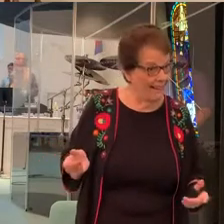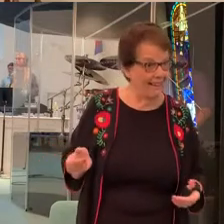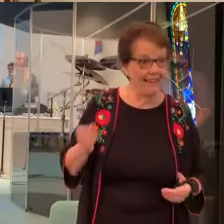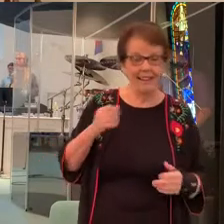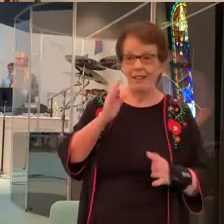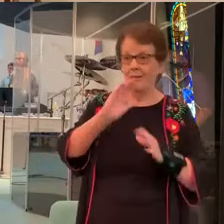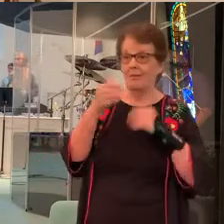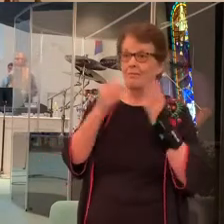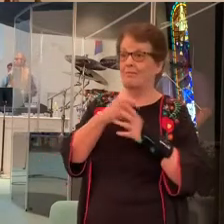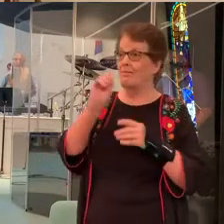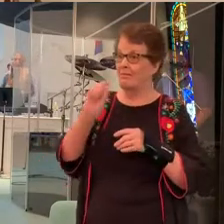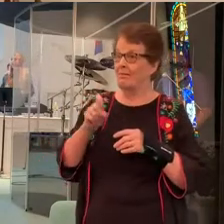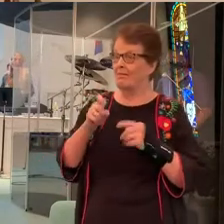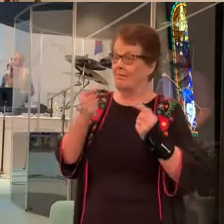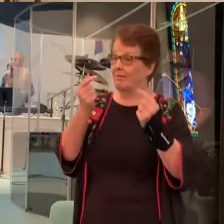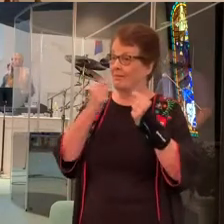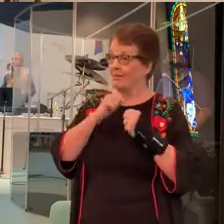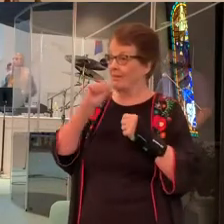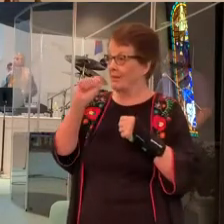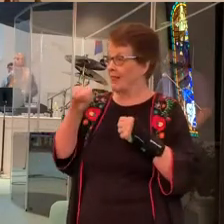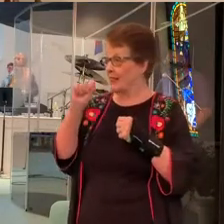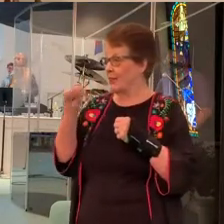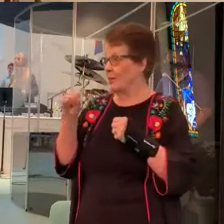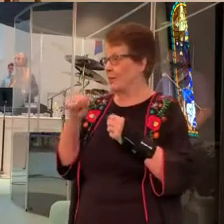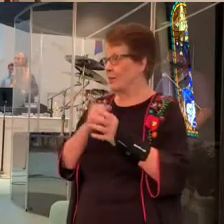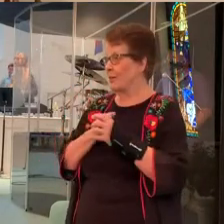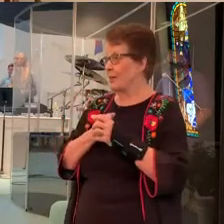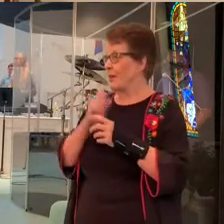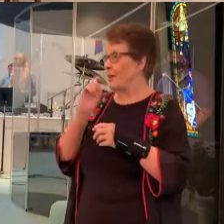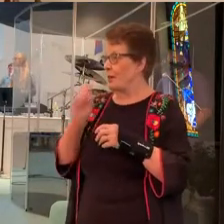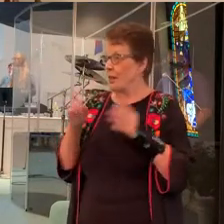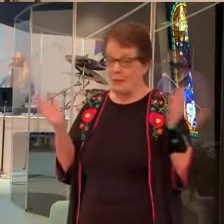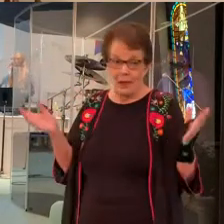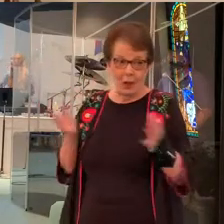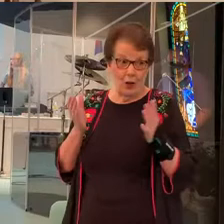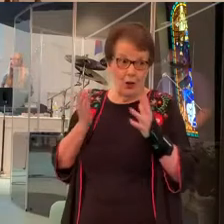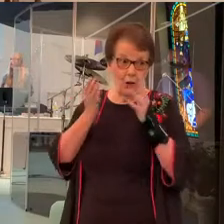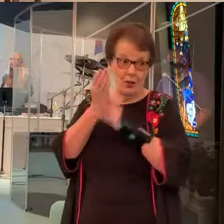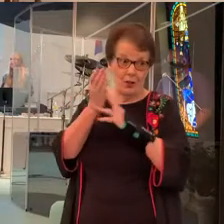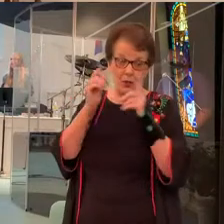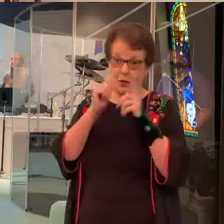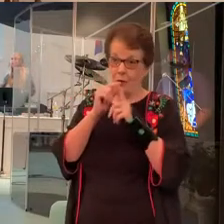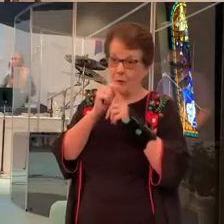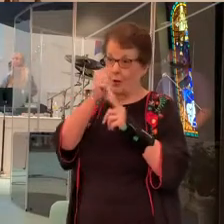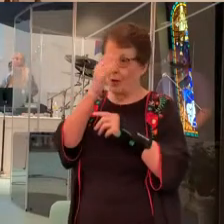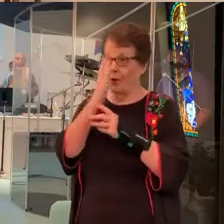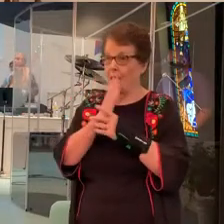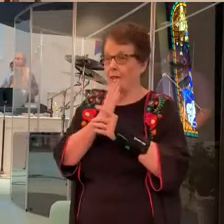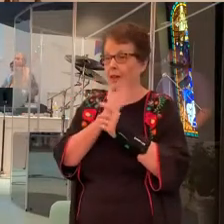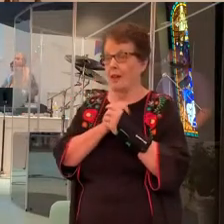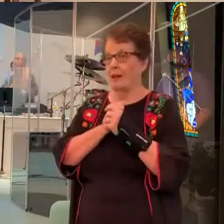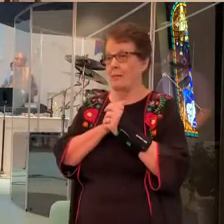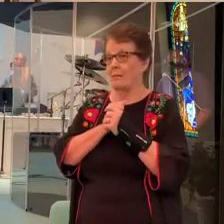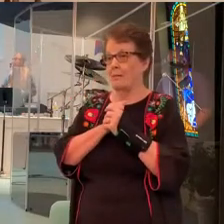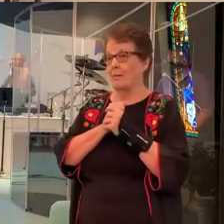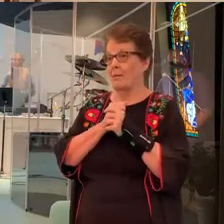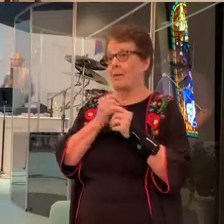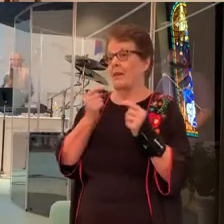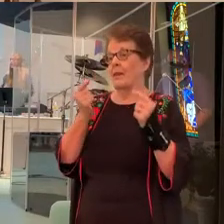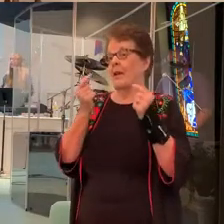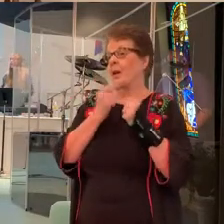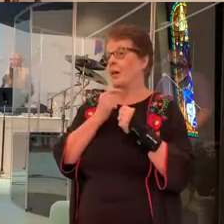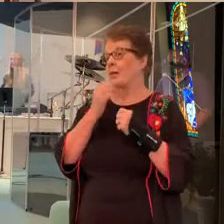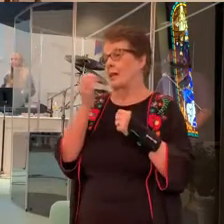in that setting, in that environment where you can be encouraged through the Word of God? So I want to encourage you to be here. Come get some breakfast and